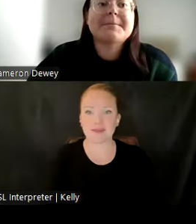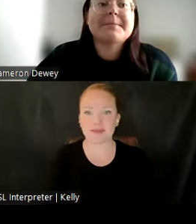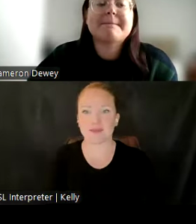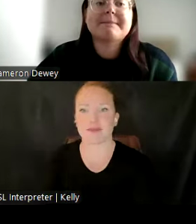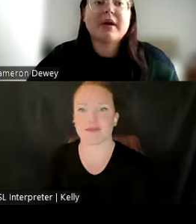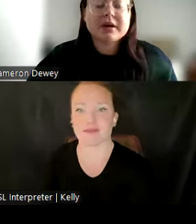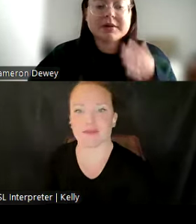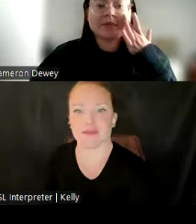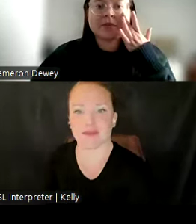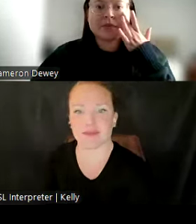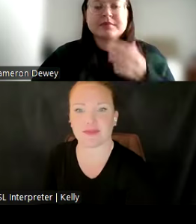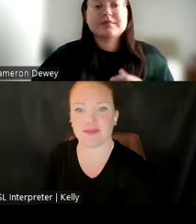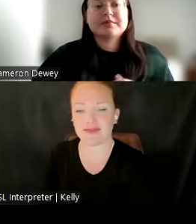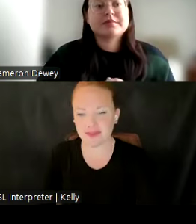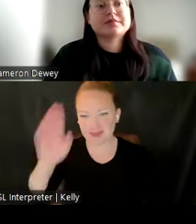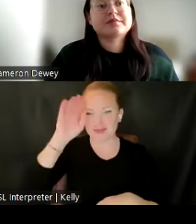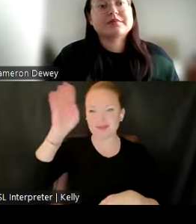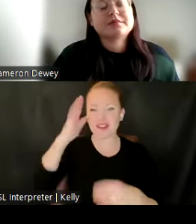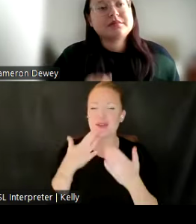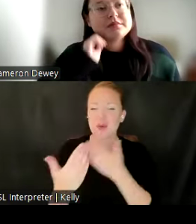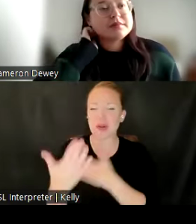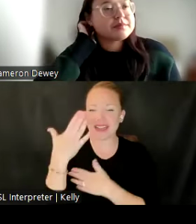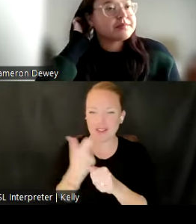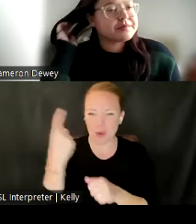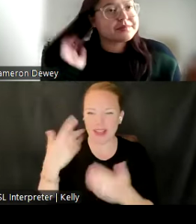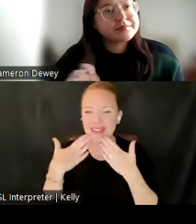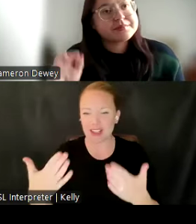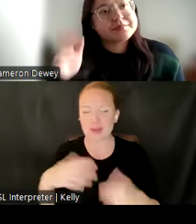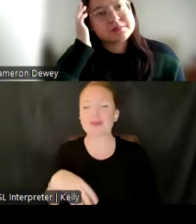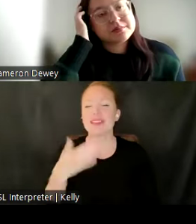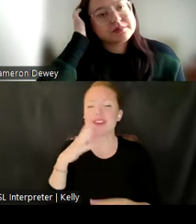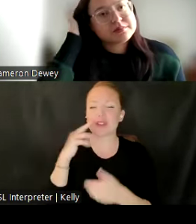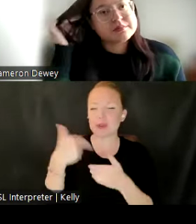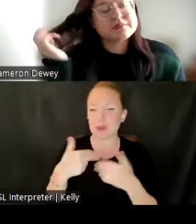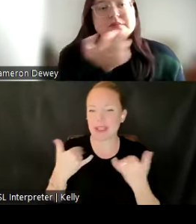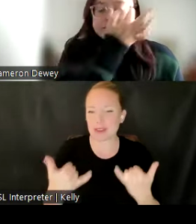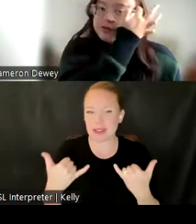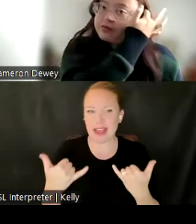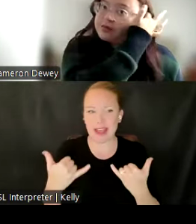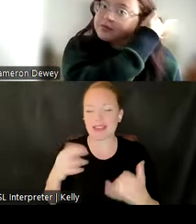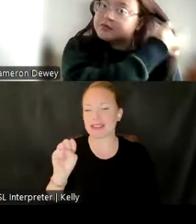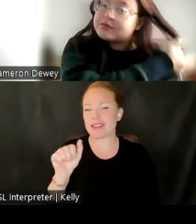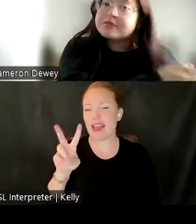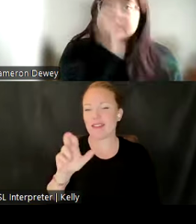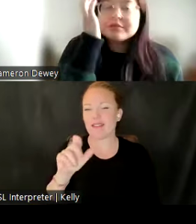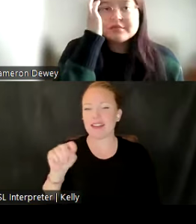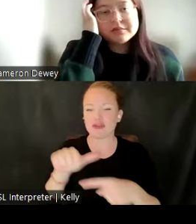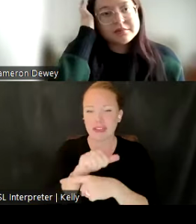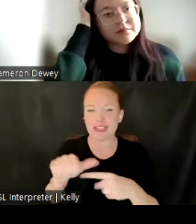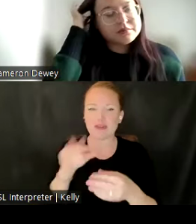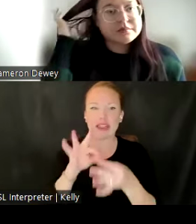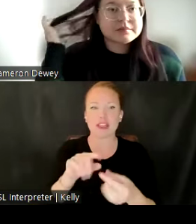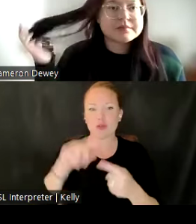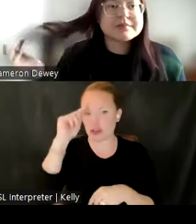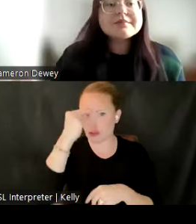All right, thank you, Alyssa. Good morning, everyone, and thank you for attending today's SAVAT session on the neurobiology of trauma